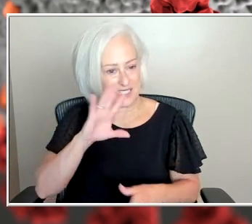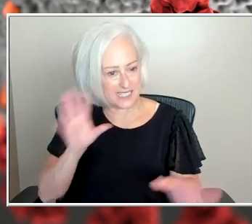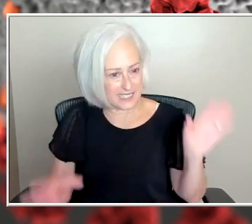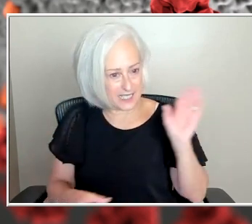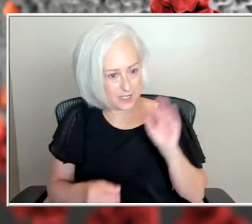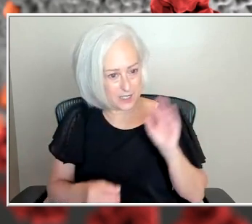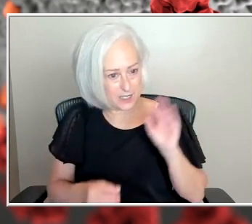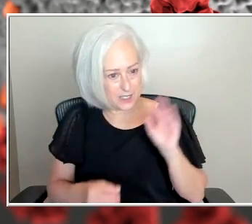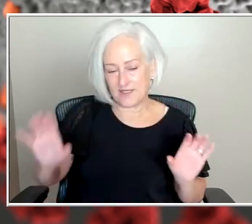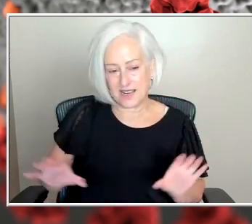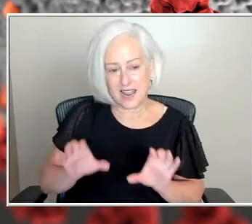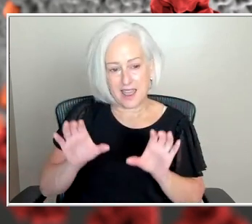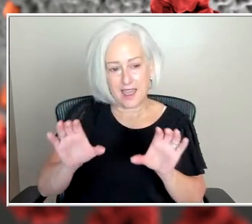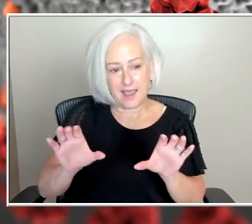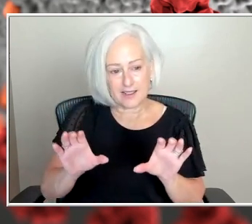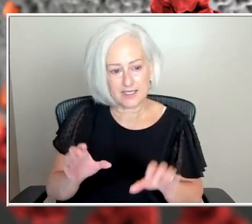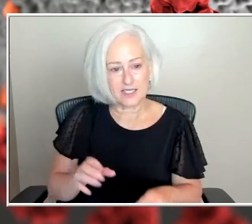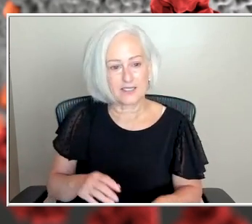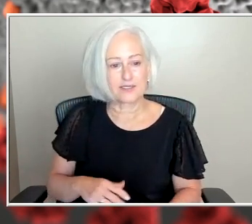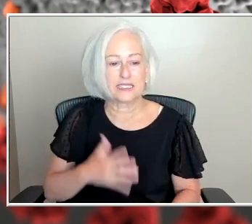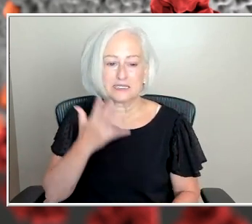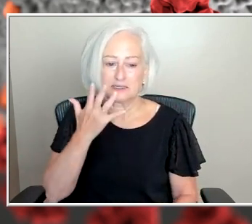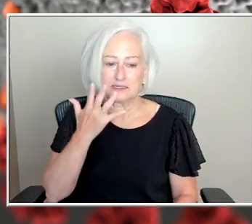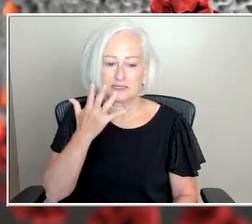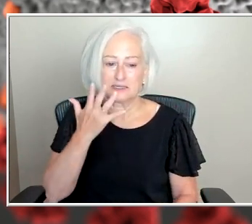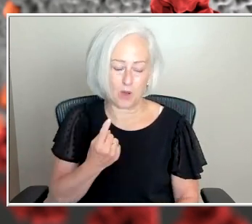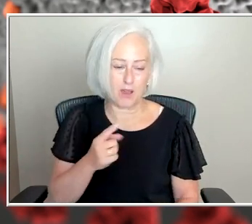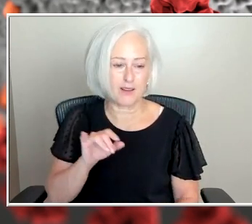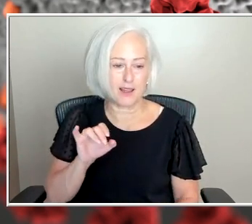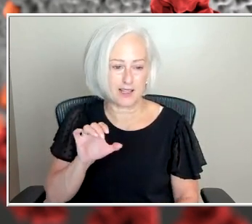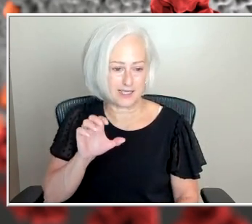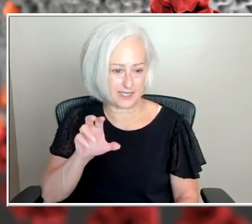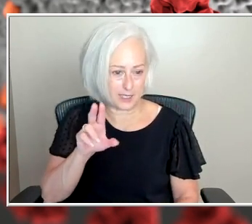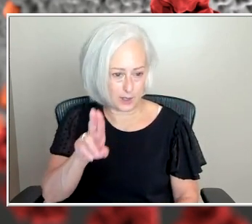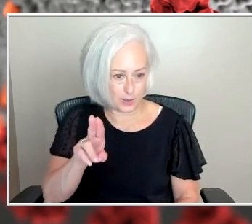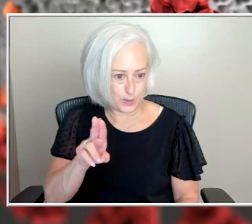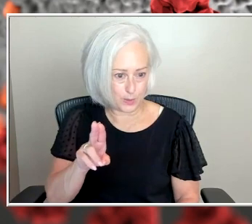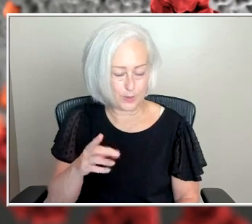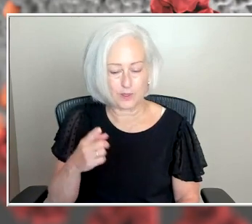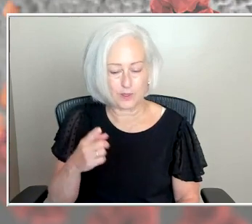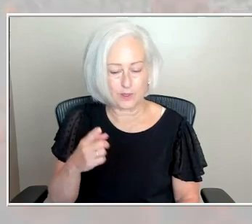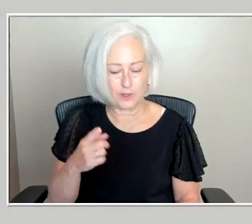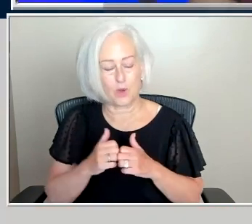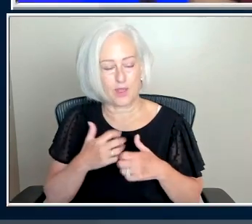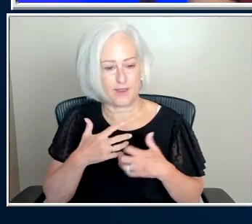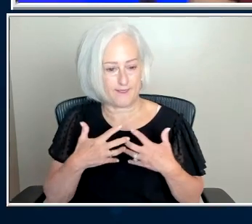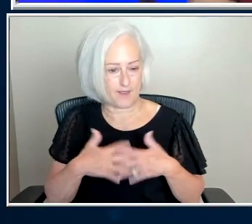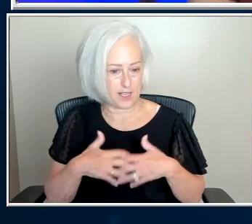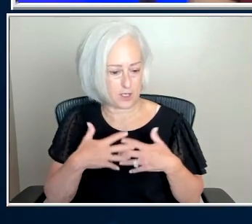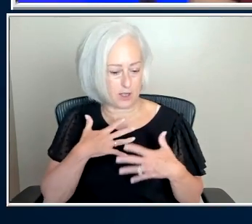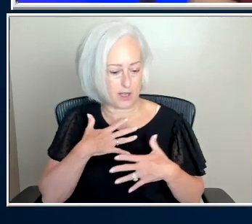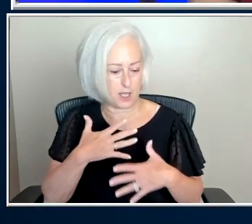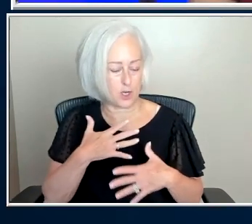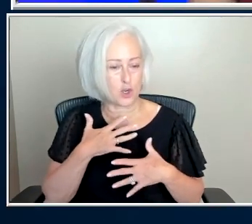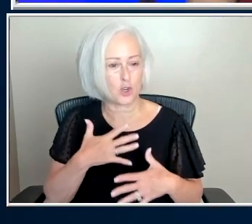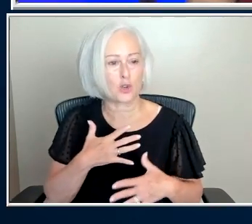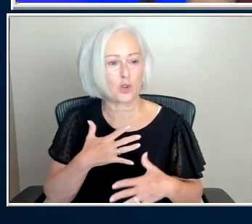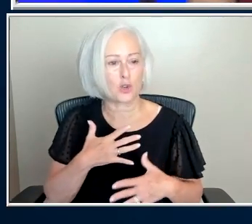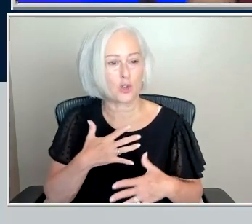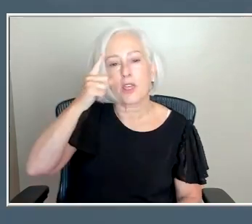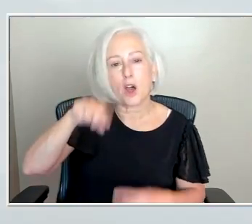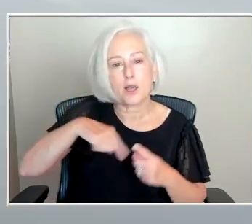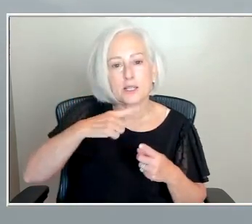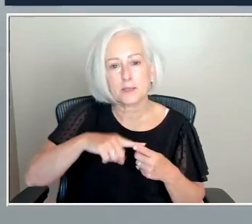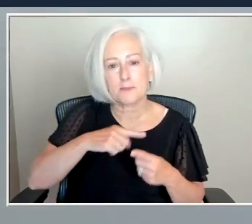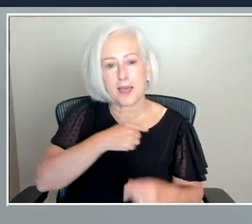active. Unfortunately, we do have some severe illness, 1 in the ICU and on the ventilators. Okay, we want your thoughts on a quick headline, if we may. China is